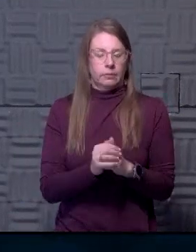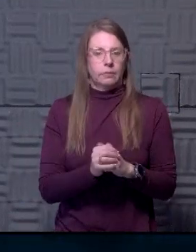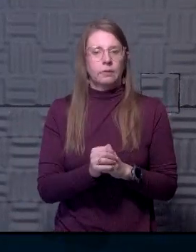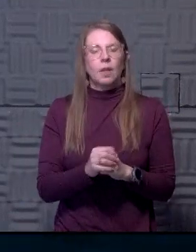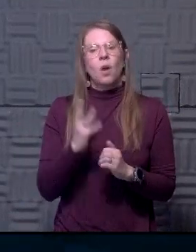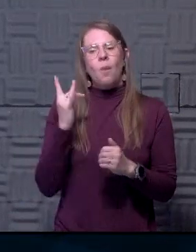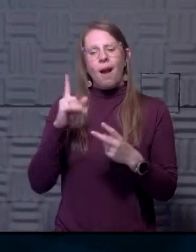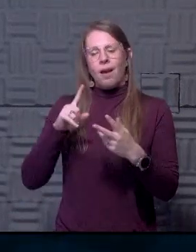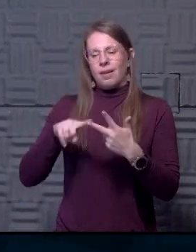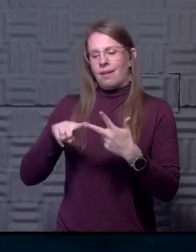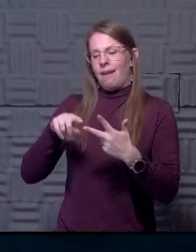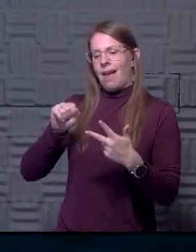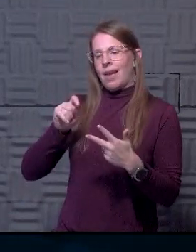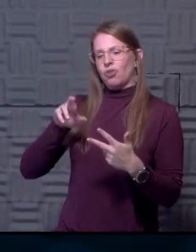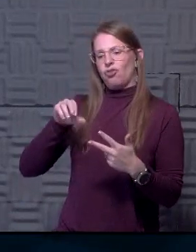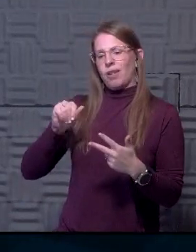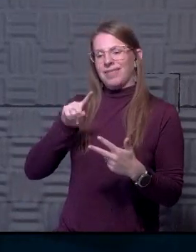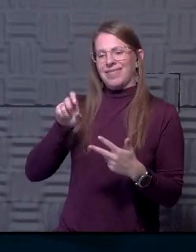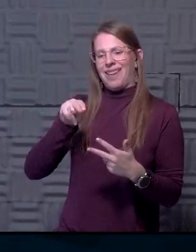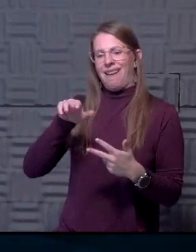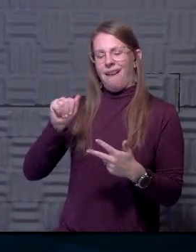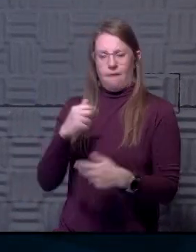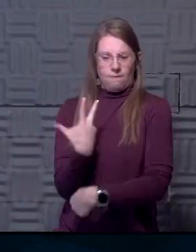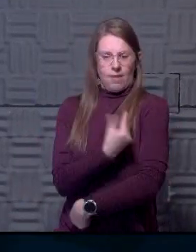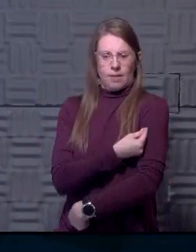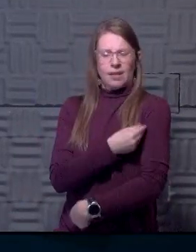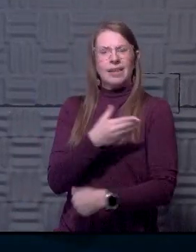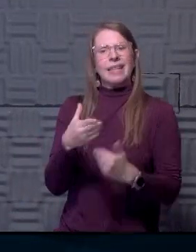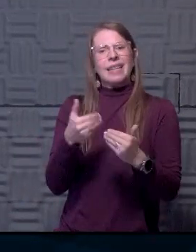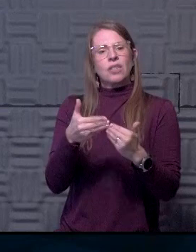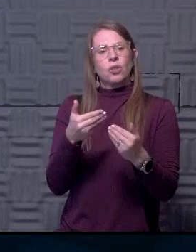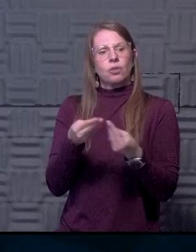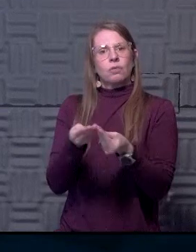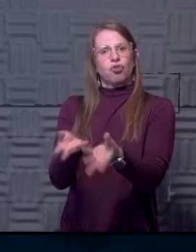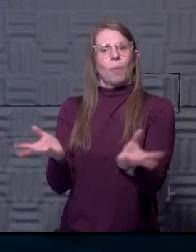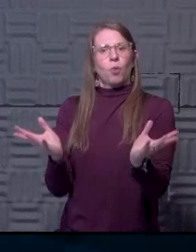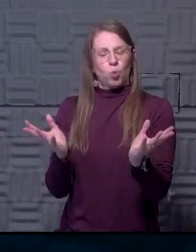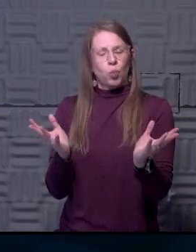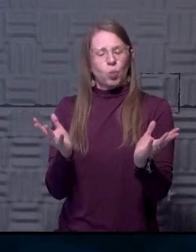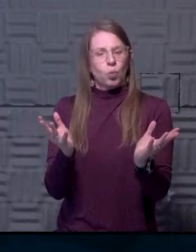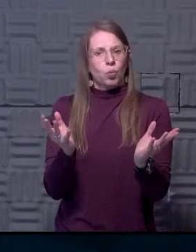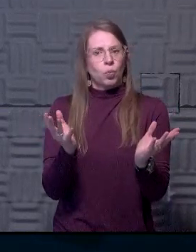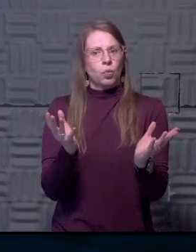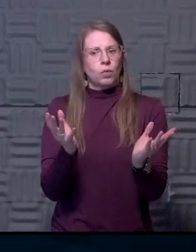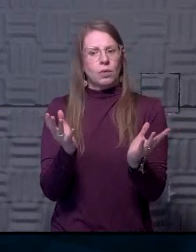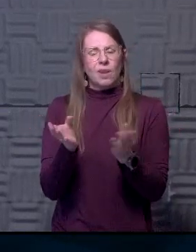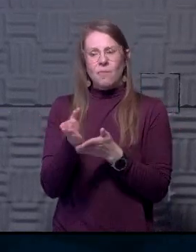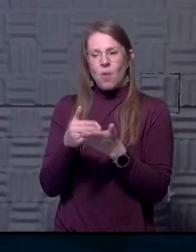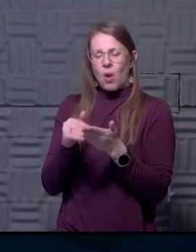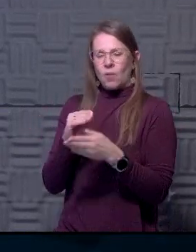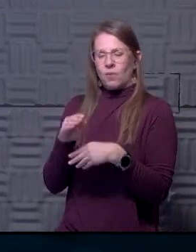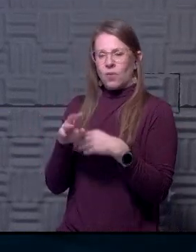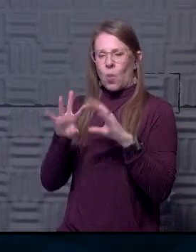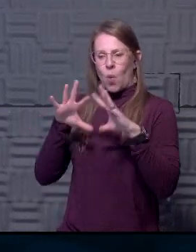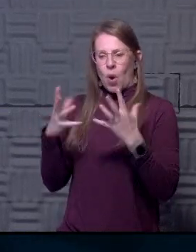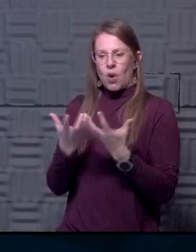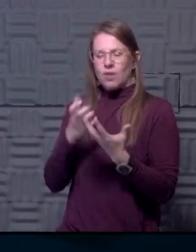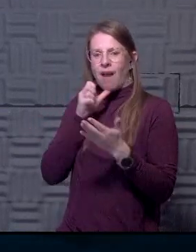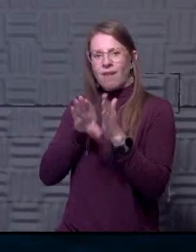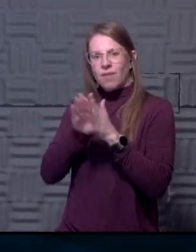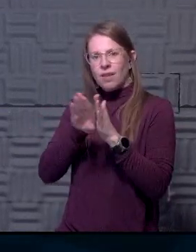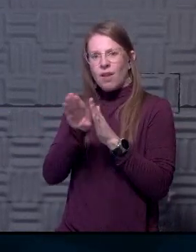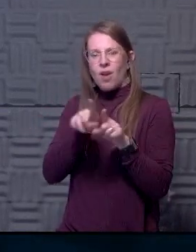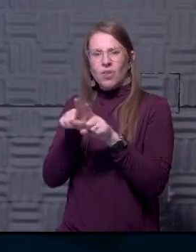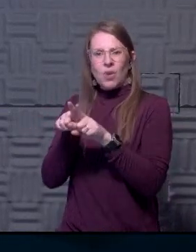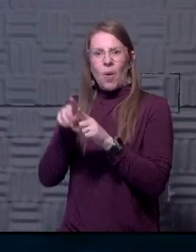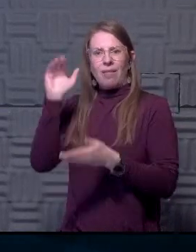why the AstraZeneca vaccine is so much easy to distribute in a part of the world that may be less developed and have less